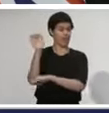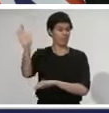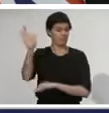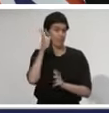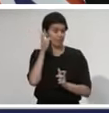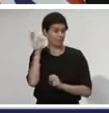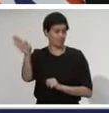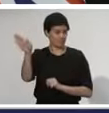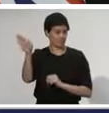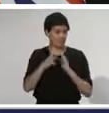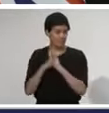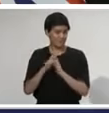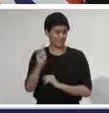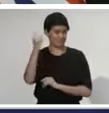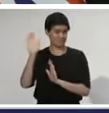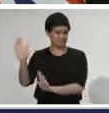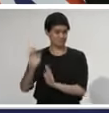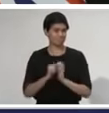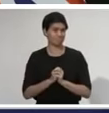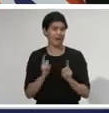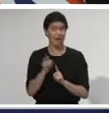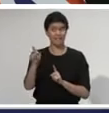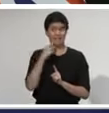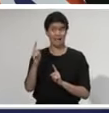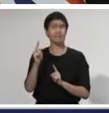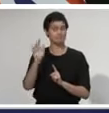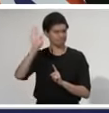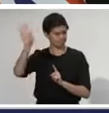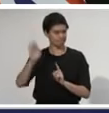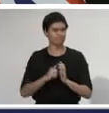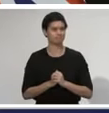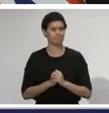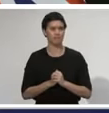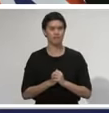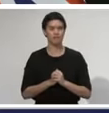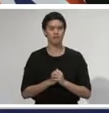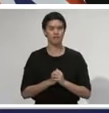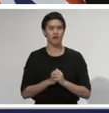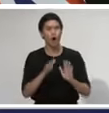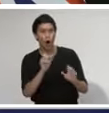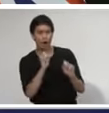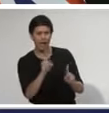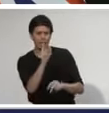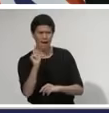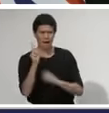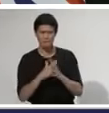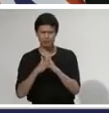given any credence to that suggestion. The President said that at all.